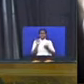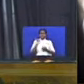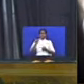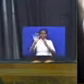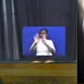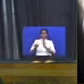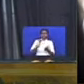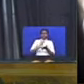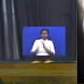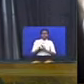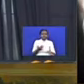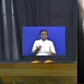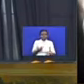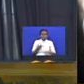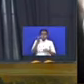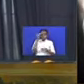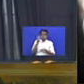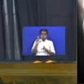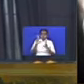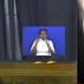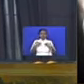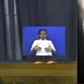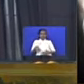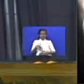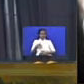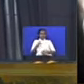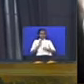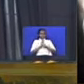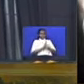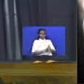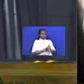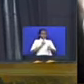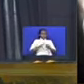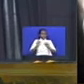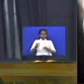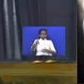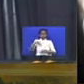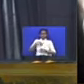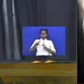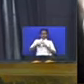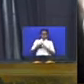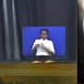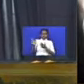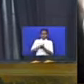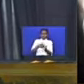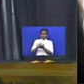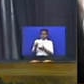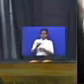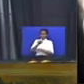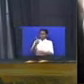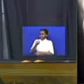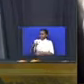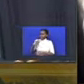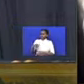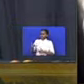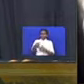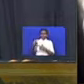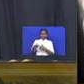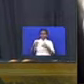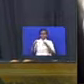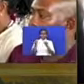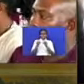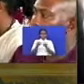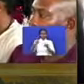by our assembly. But when we start to shake those things, I can assure you, Our meetings shall not be